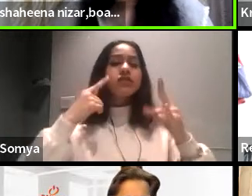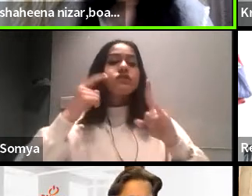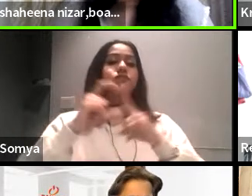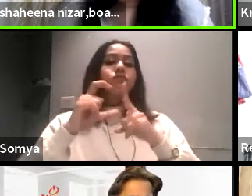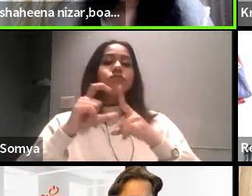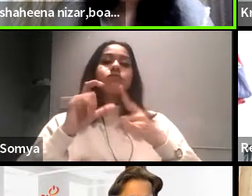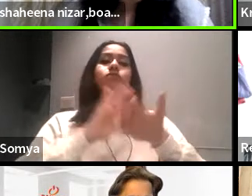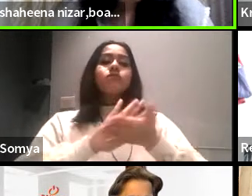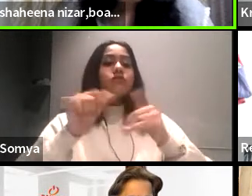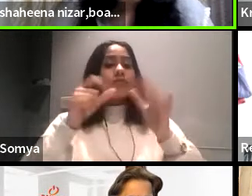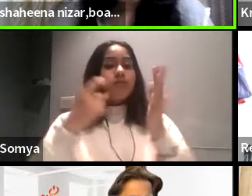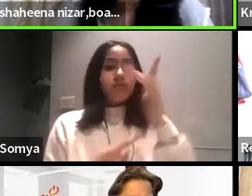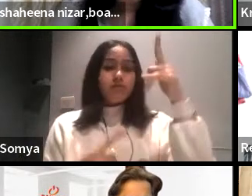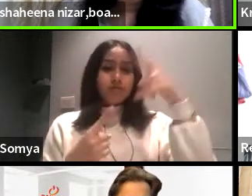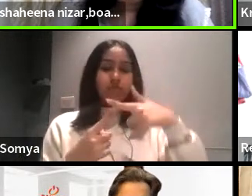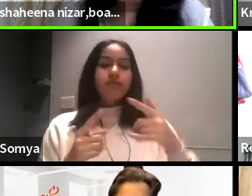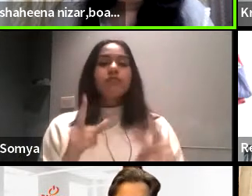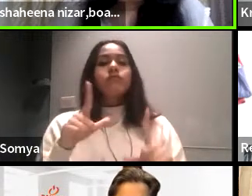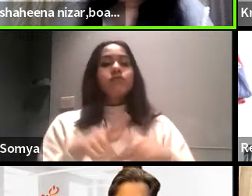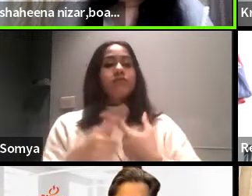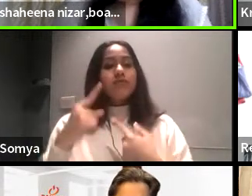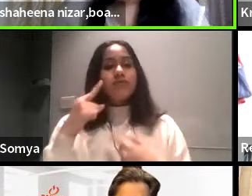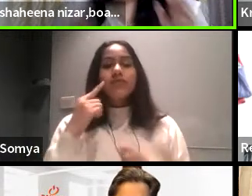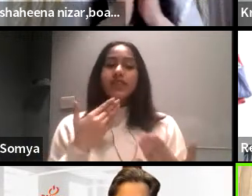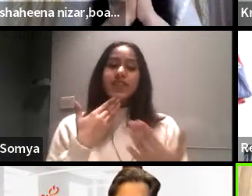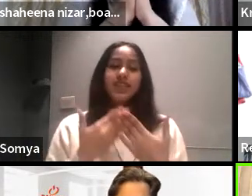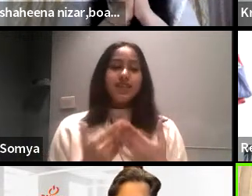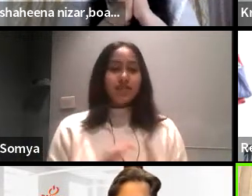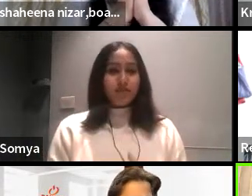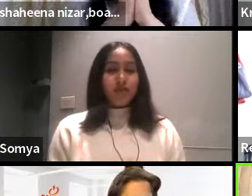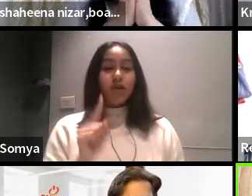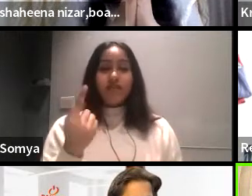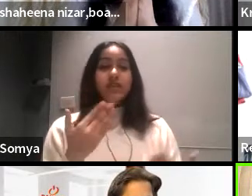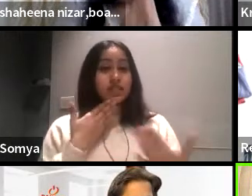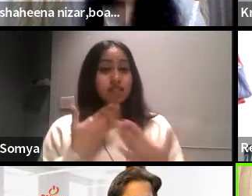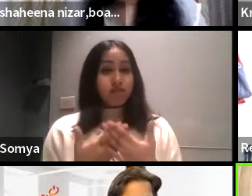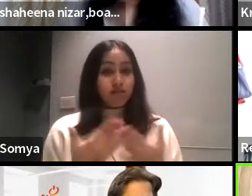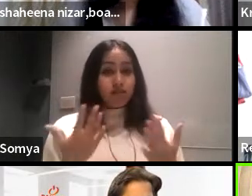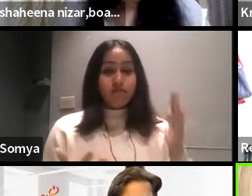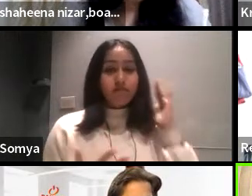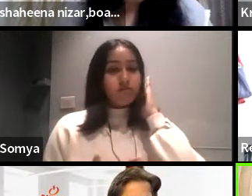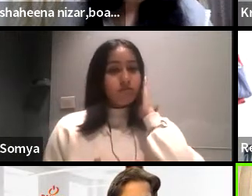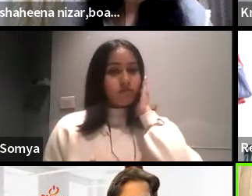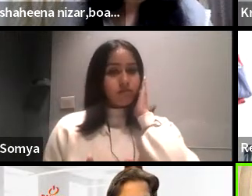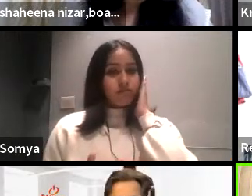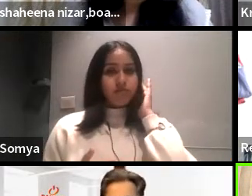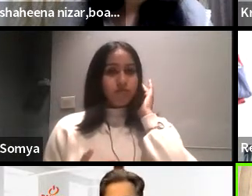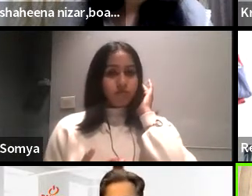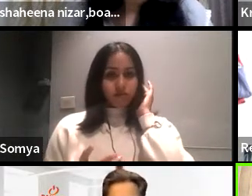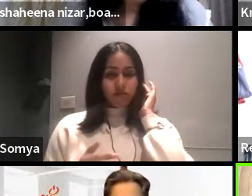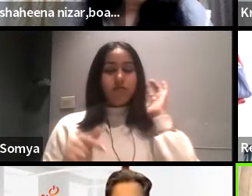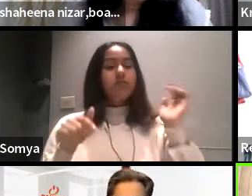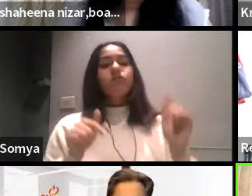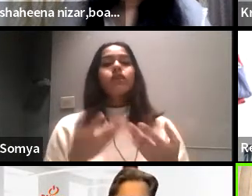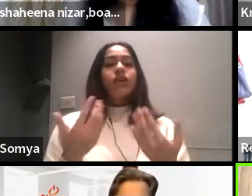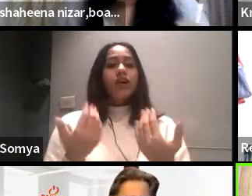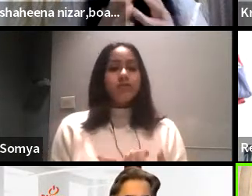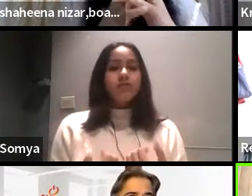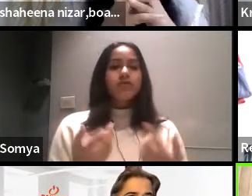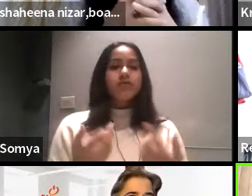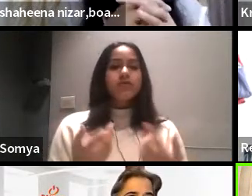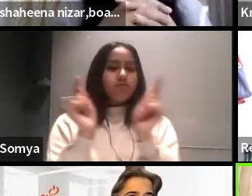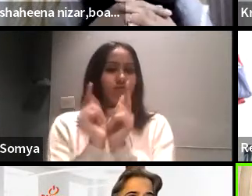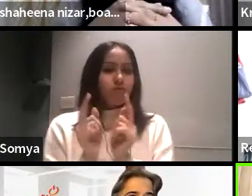to take it forward. Thank you all. Thank you, Shahina ji. It was really kind of you to give such